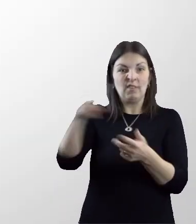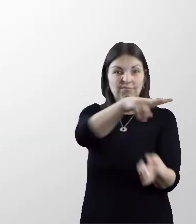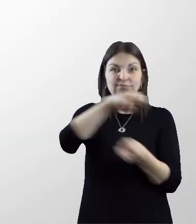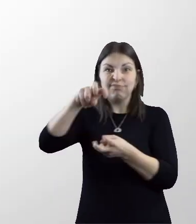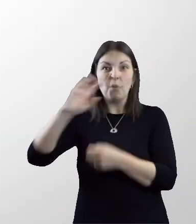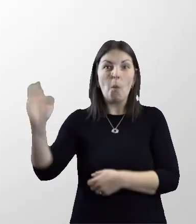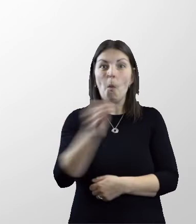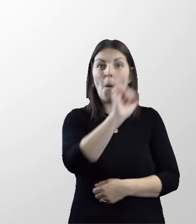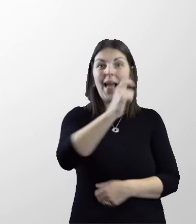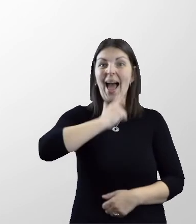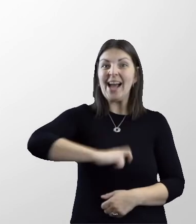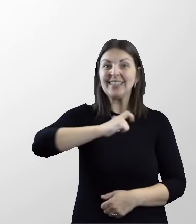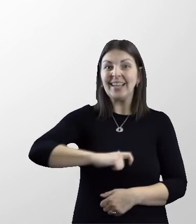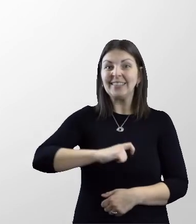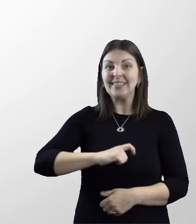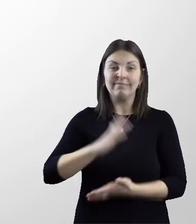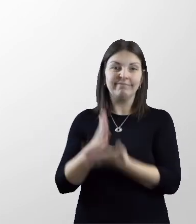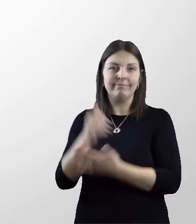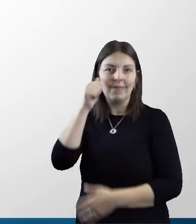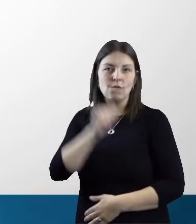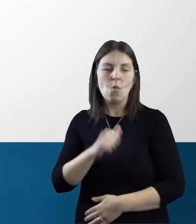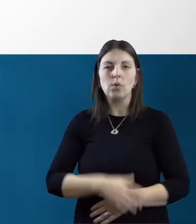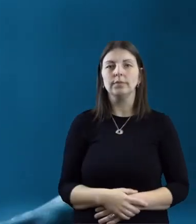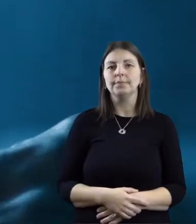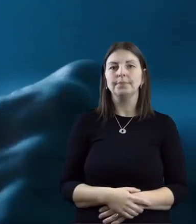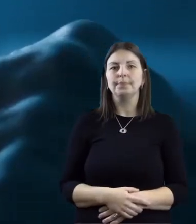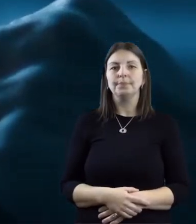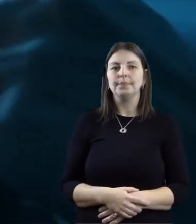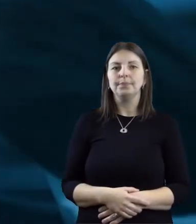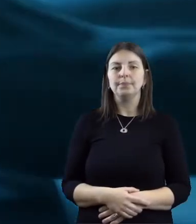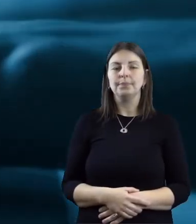Parents' details were also sold on for identity fraud as a result.